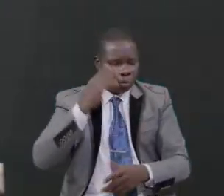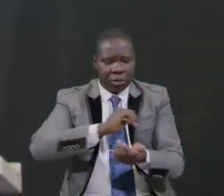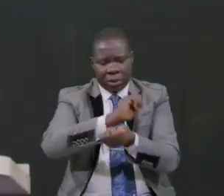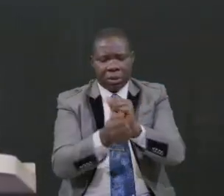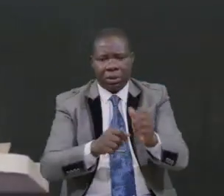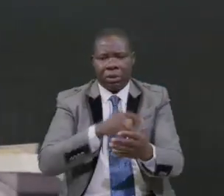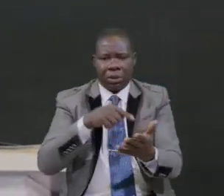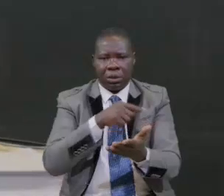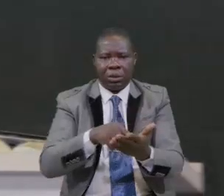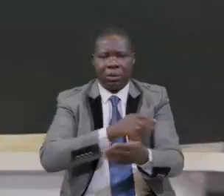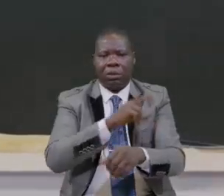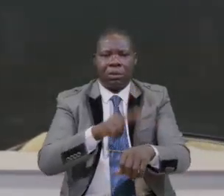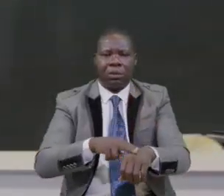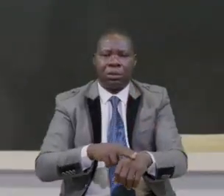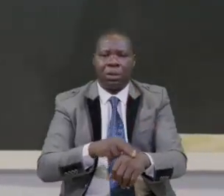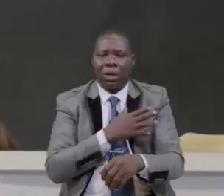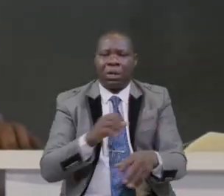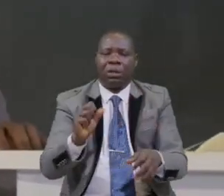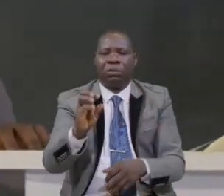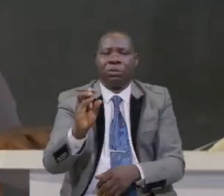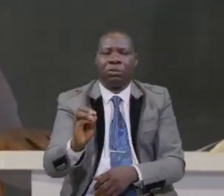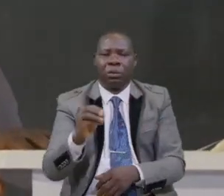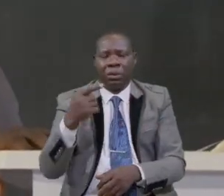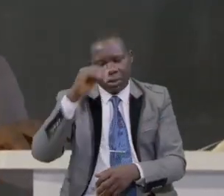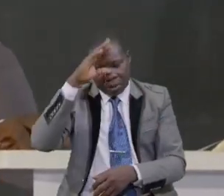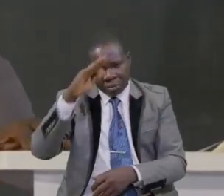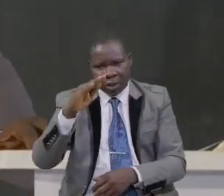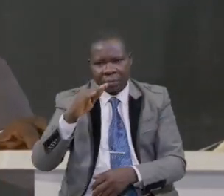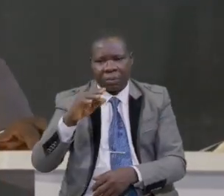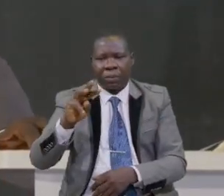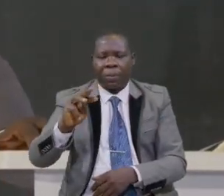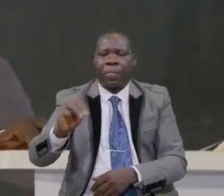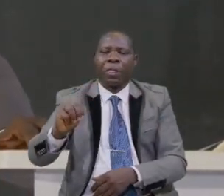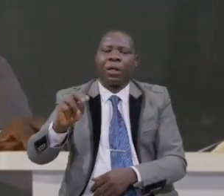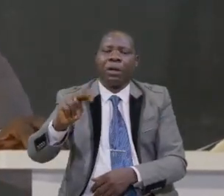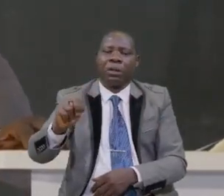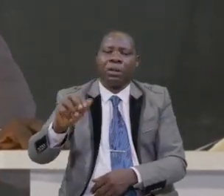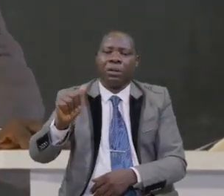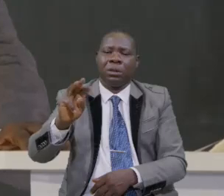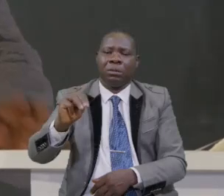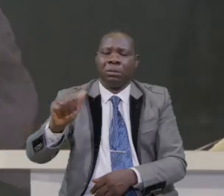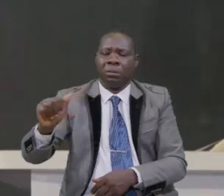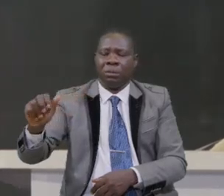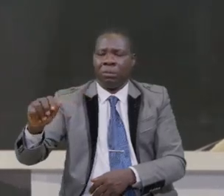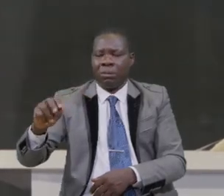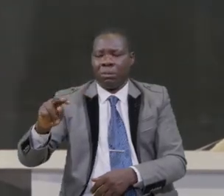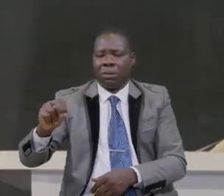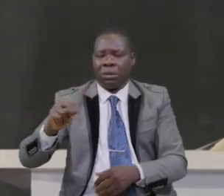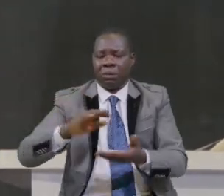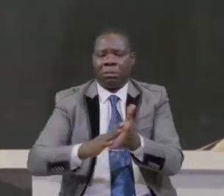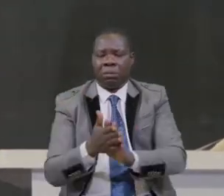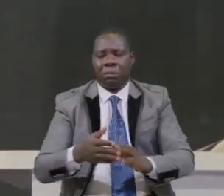And so, the man, Naaman, he got angry. You know, sometimes